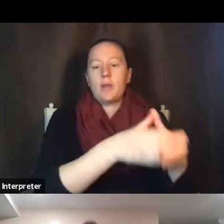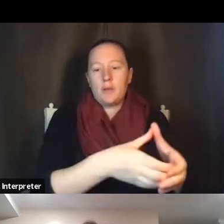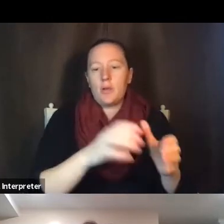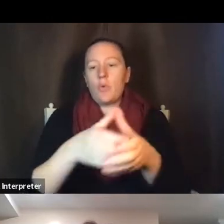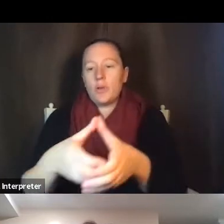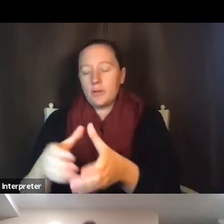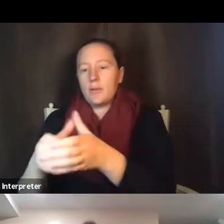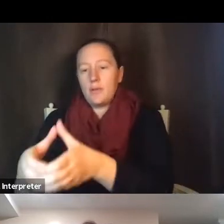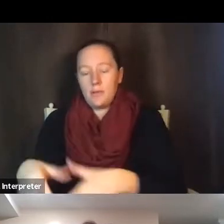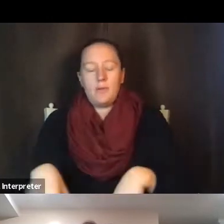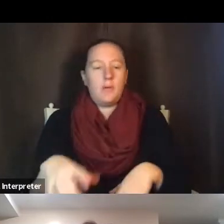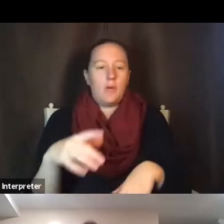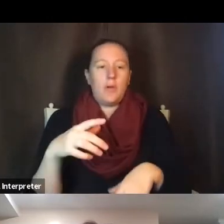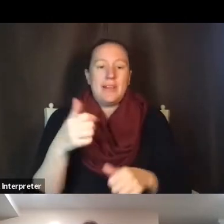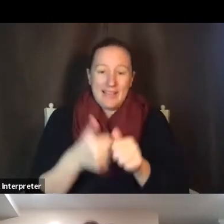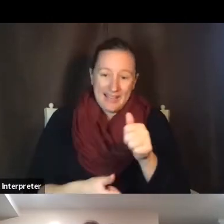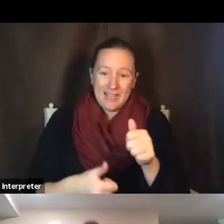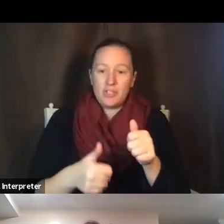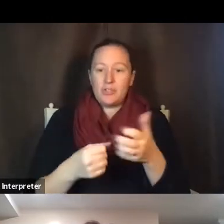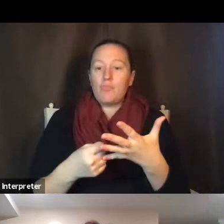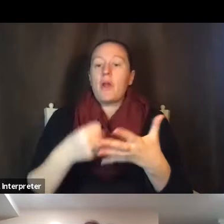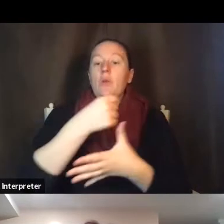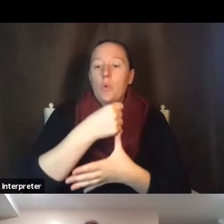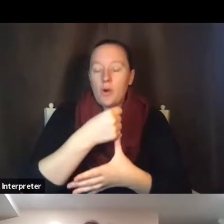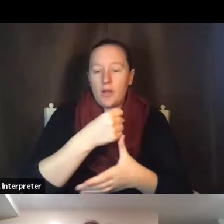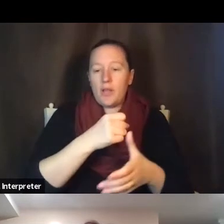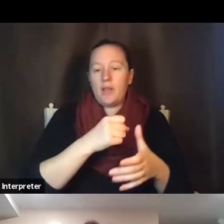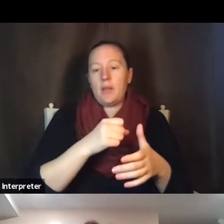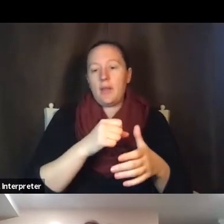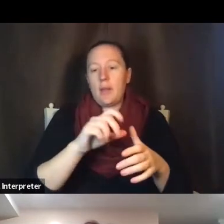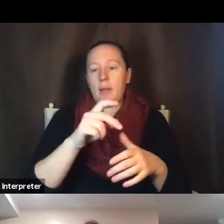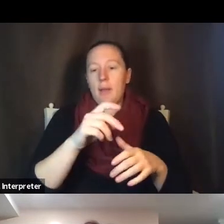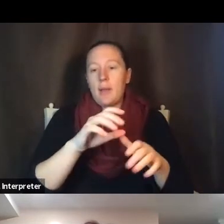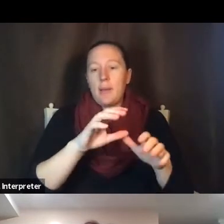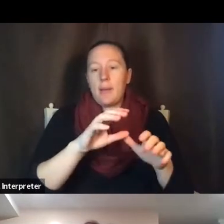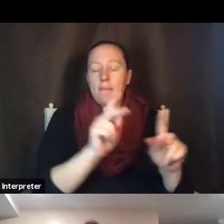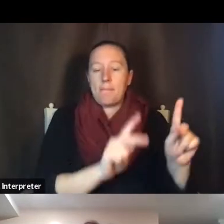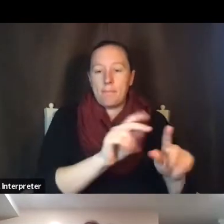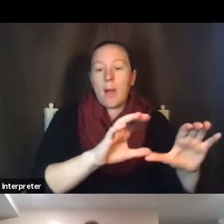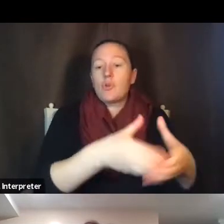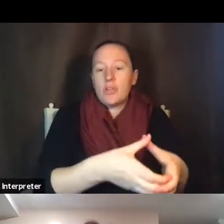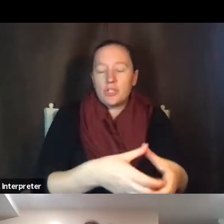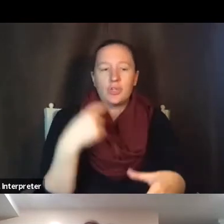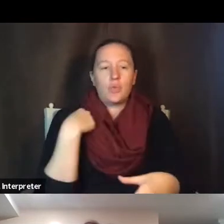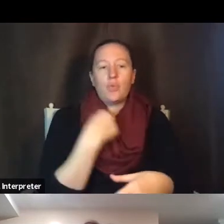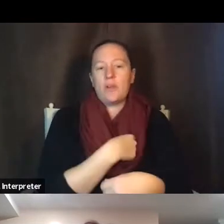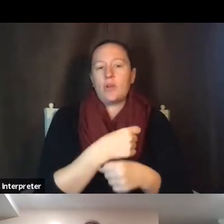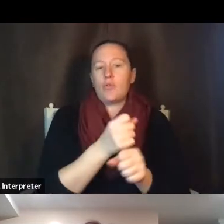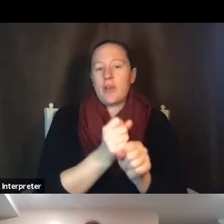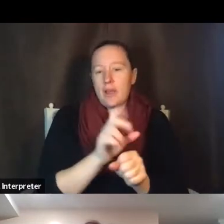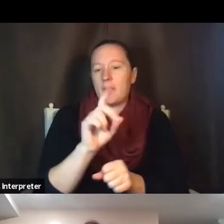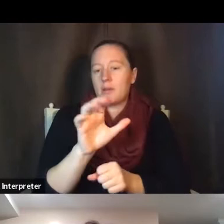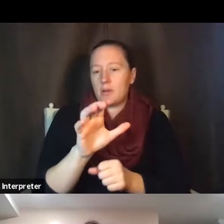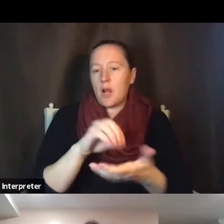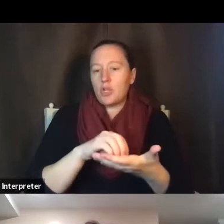priority population that we looked at, we created a document that does a deeper dive for